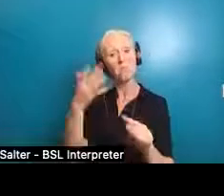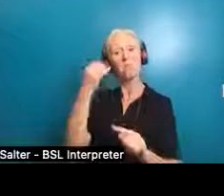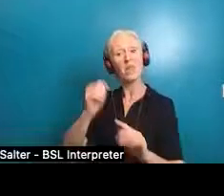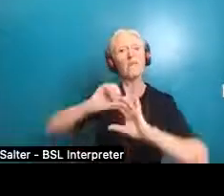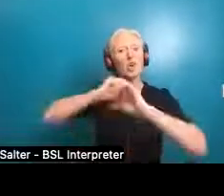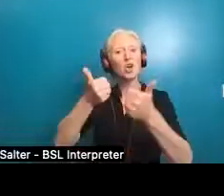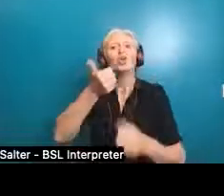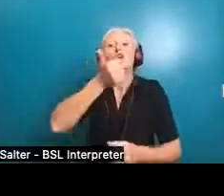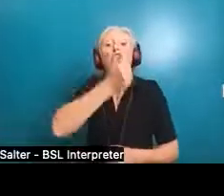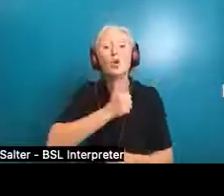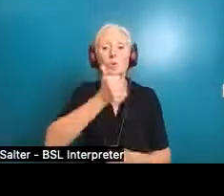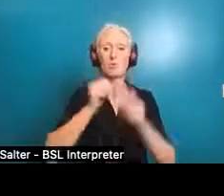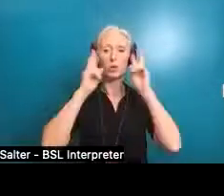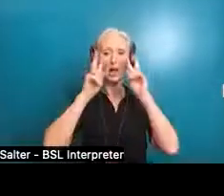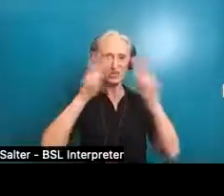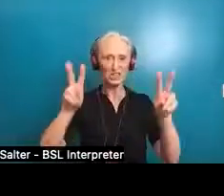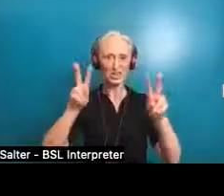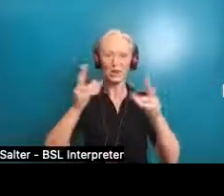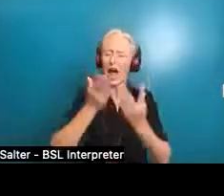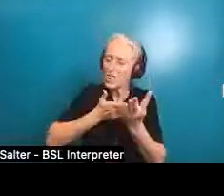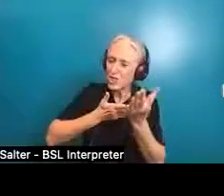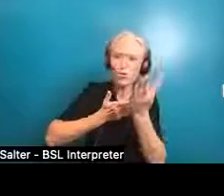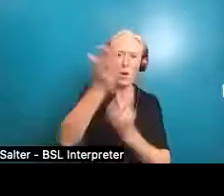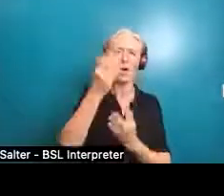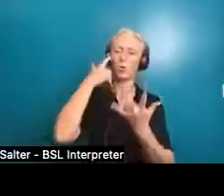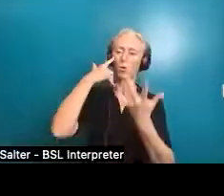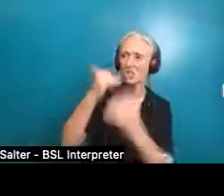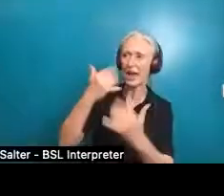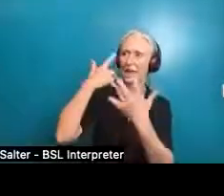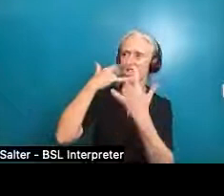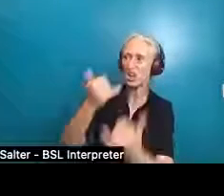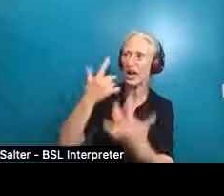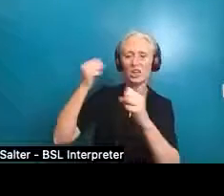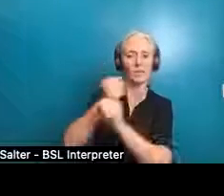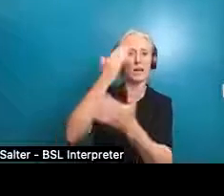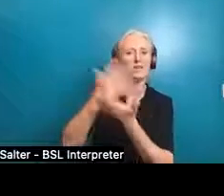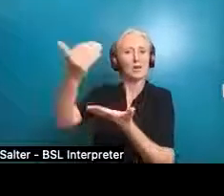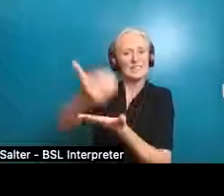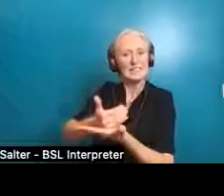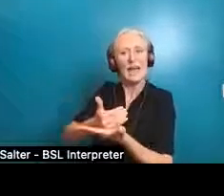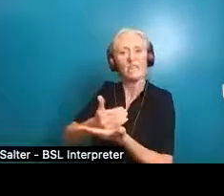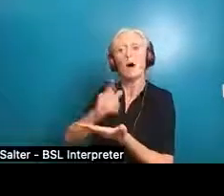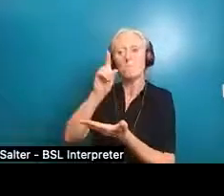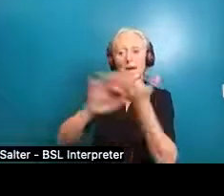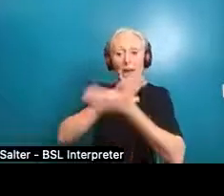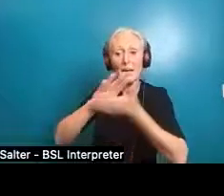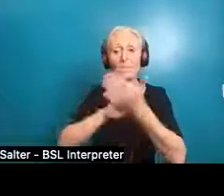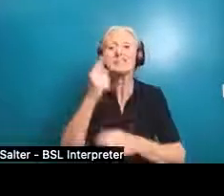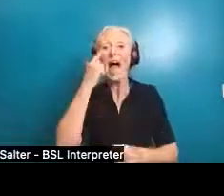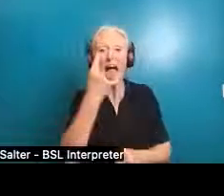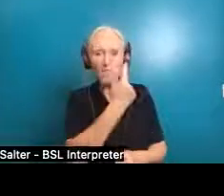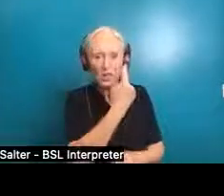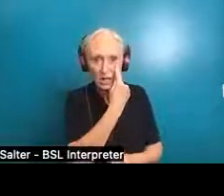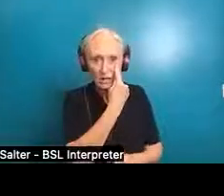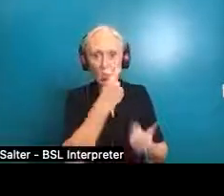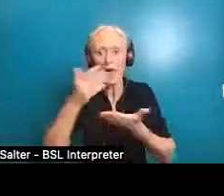We're continuing to monitor safety throughout, but we're then getting enough evidence on a large enough population of